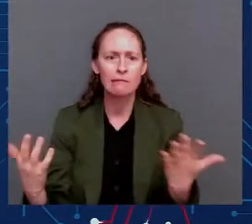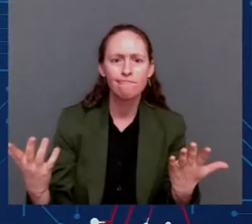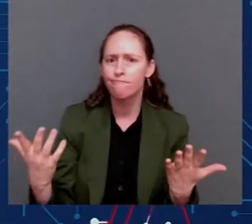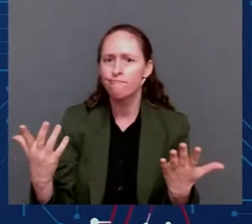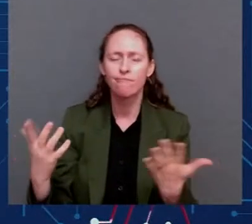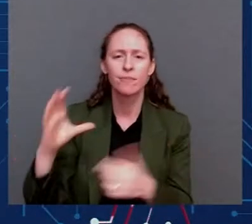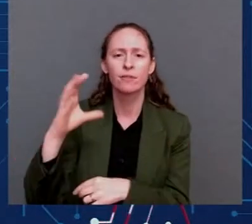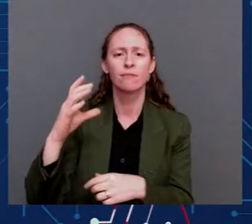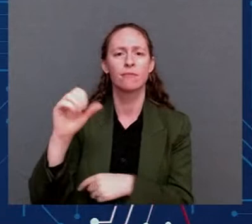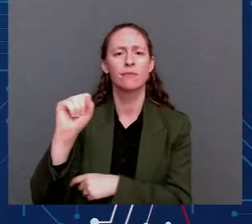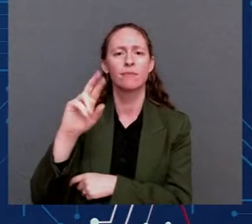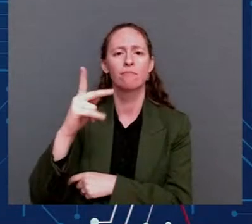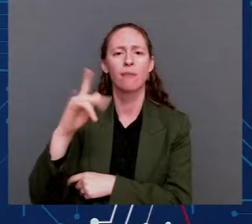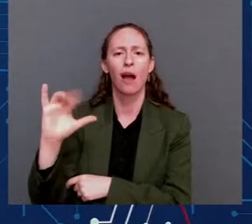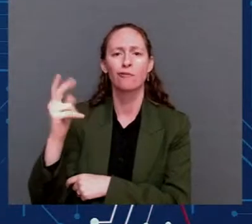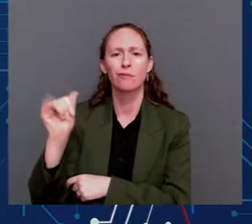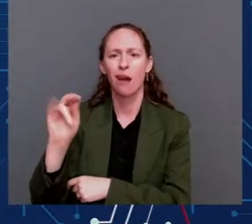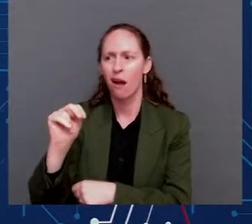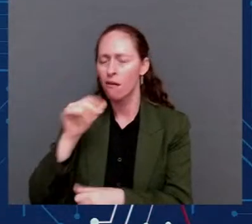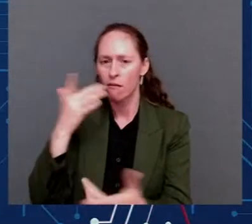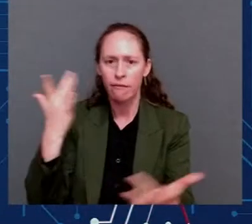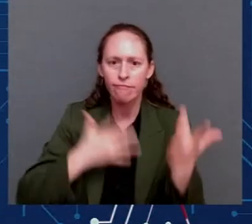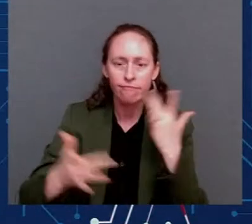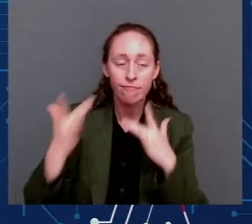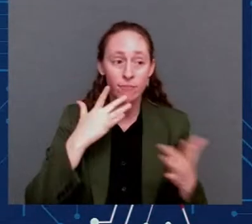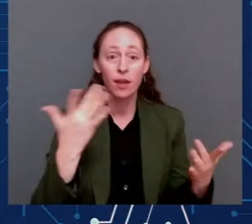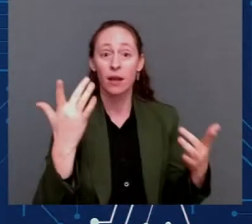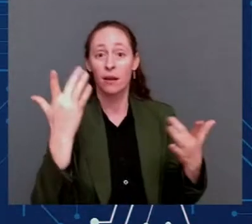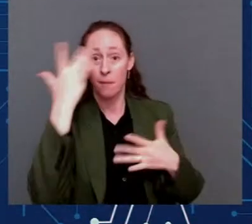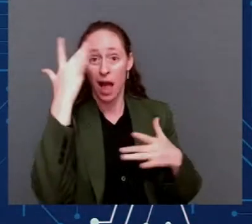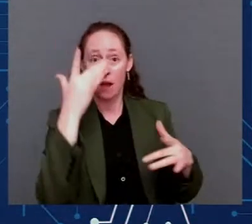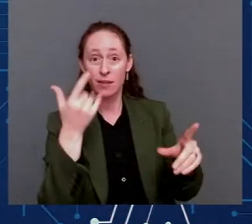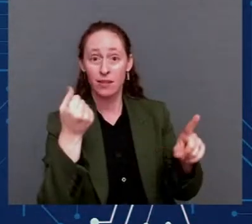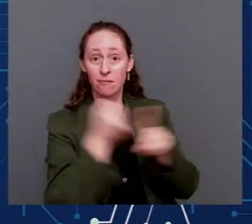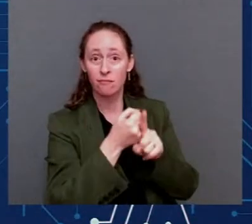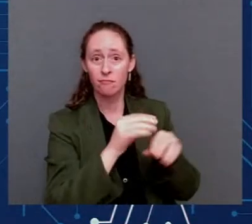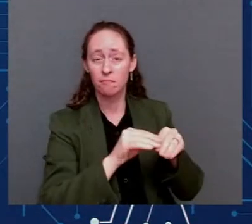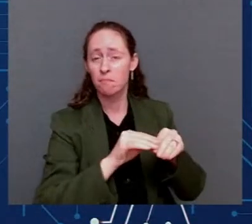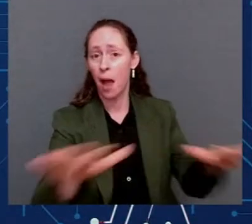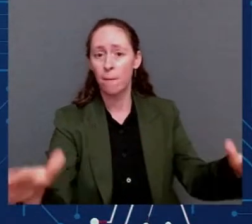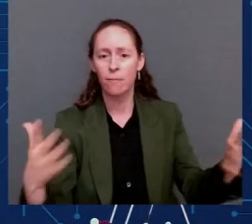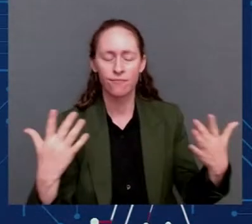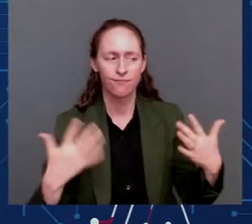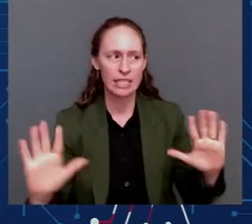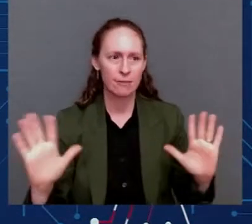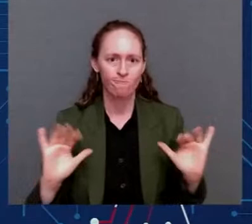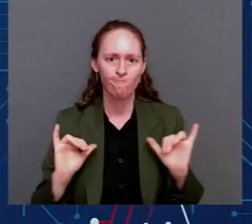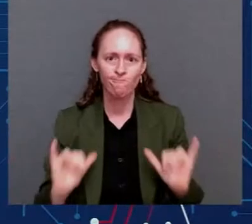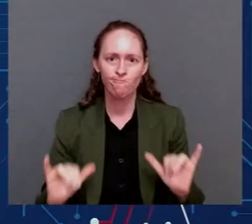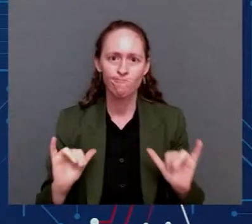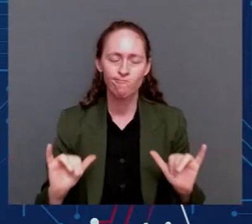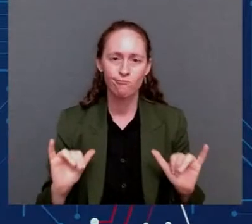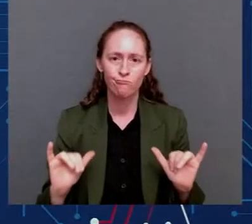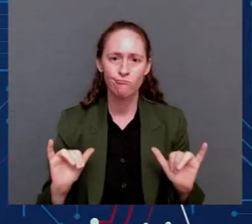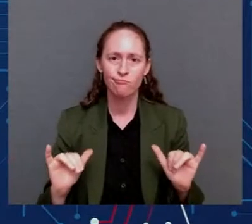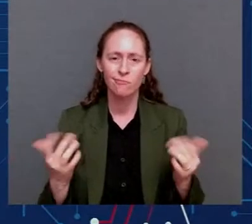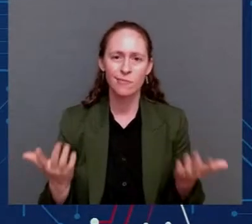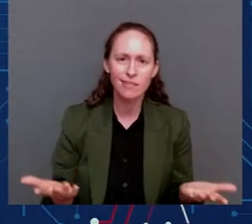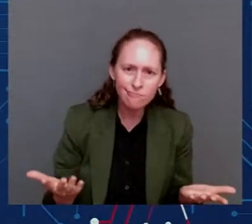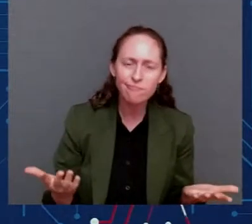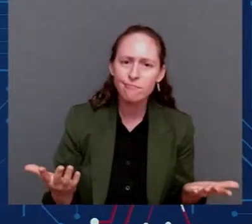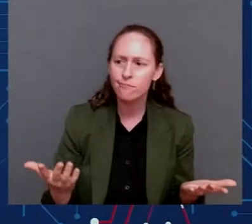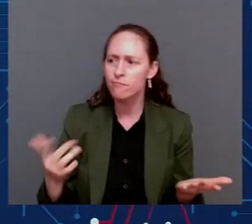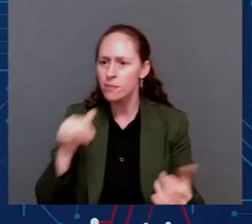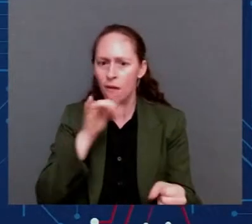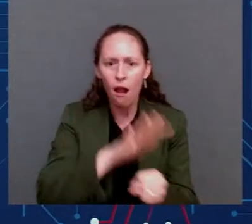vulnerable, particularly when you're sourcing key components overseas. And unfortunately, that's exactly what's happening with semiconductors. This is